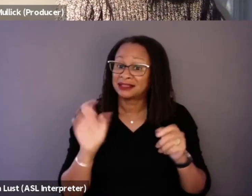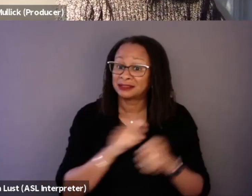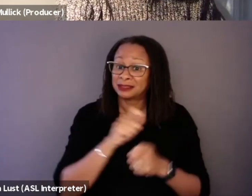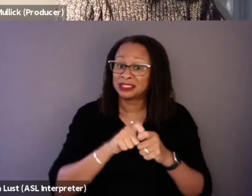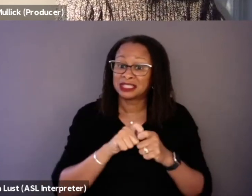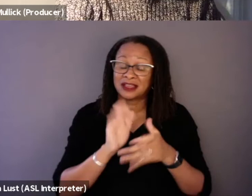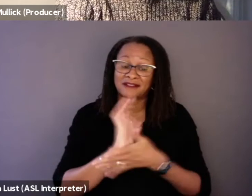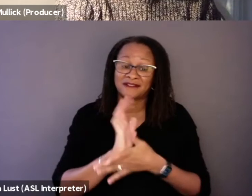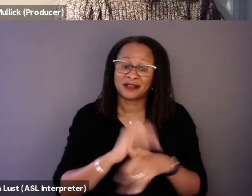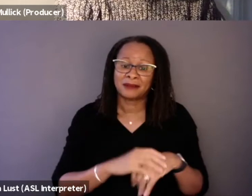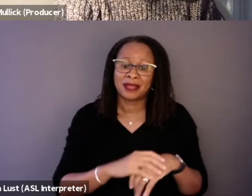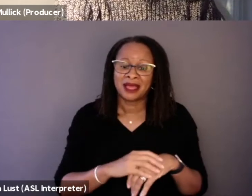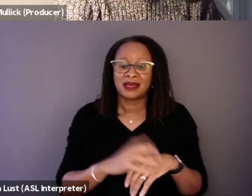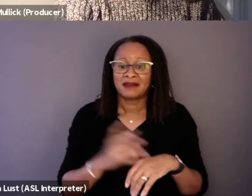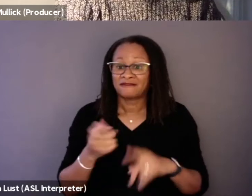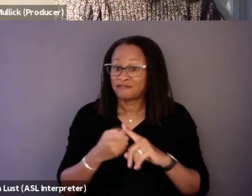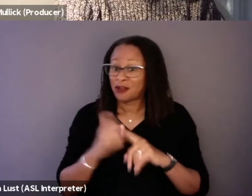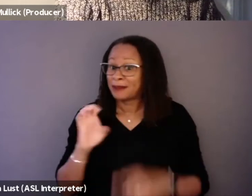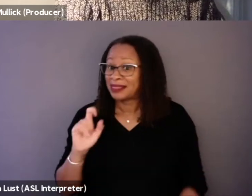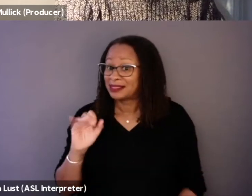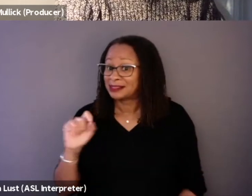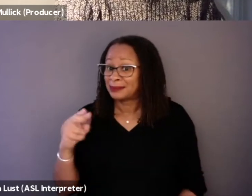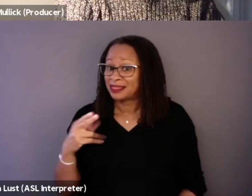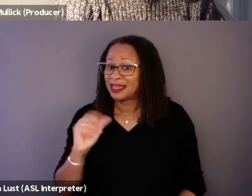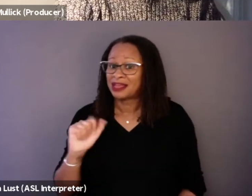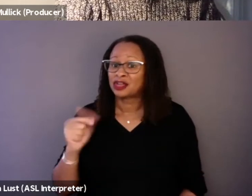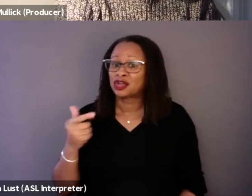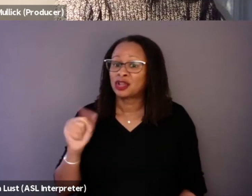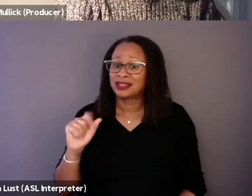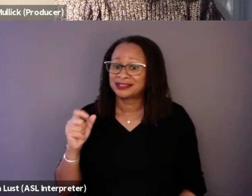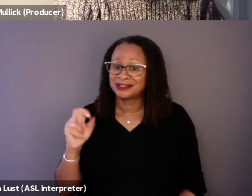Gulistan and Elizabeth done as